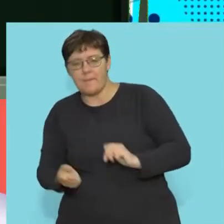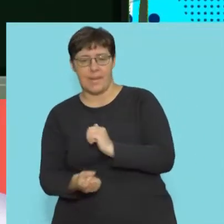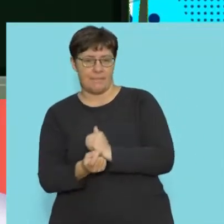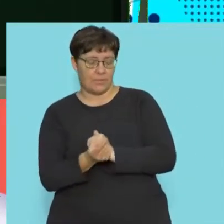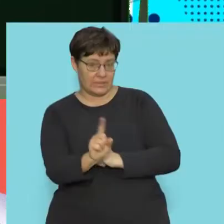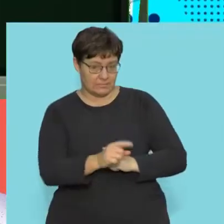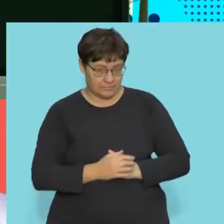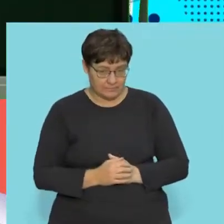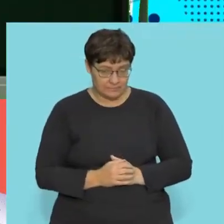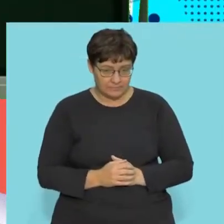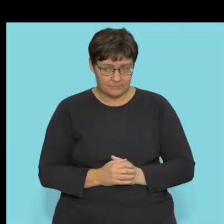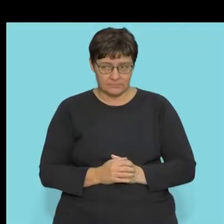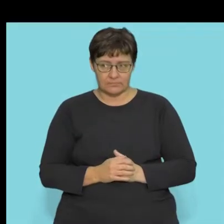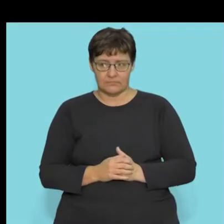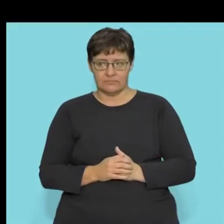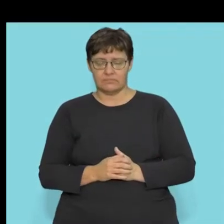reactions.